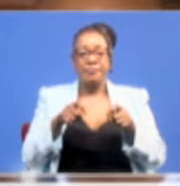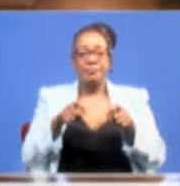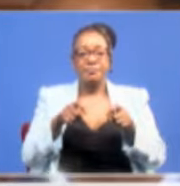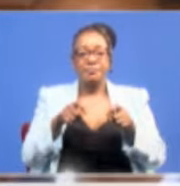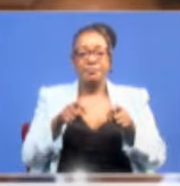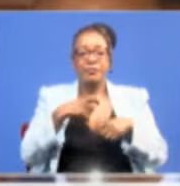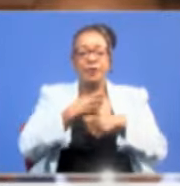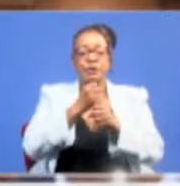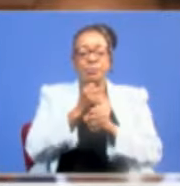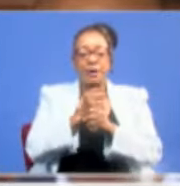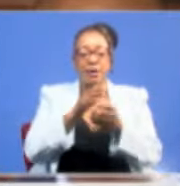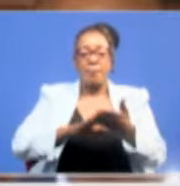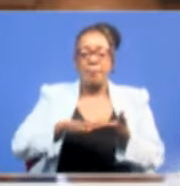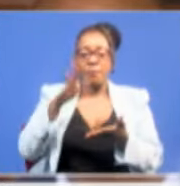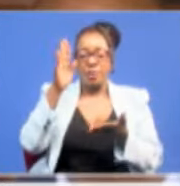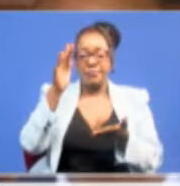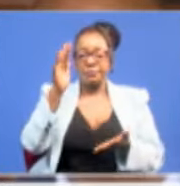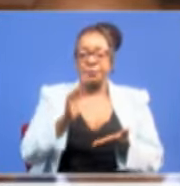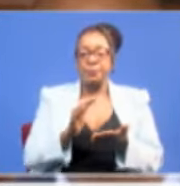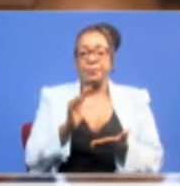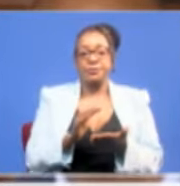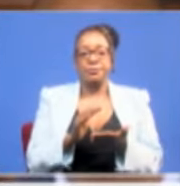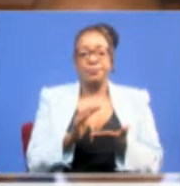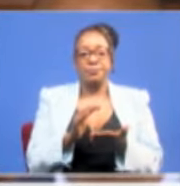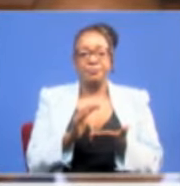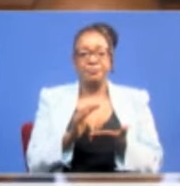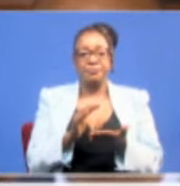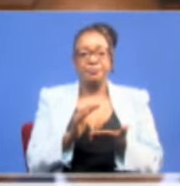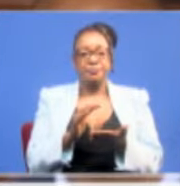to make more concessions.